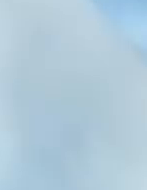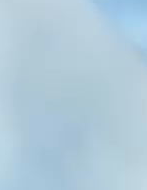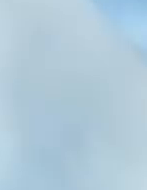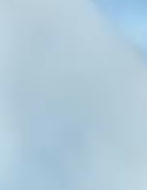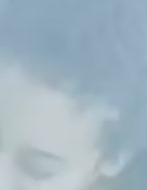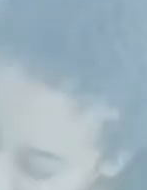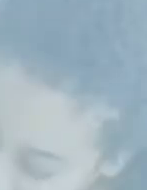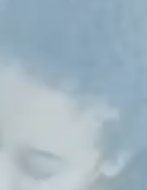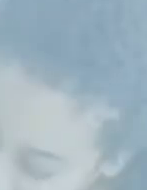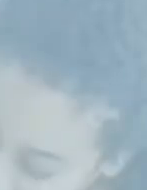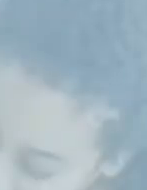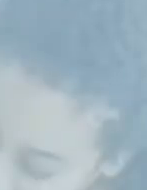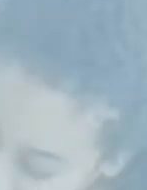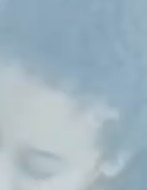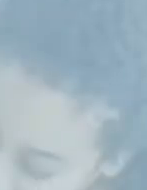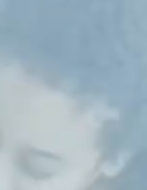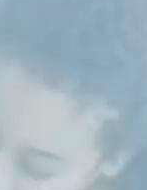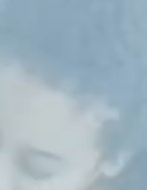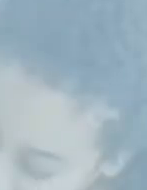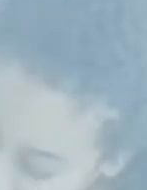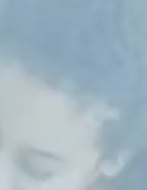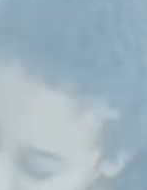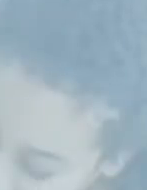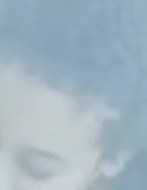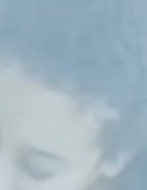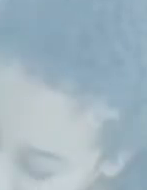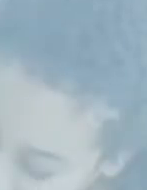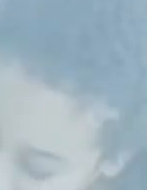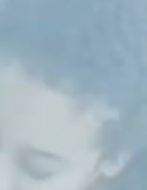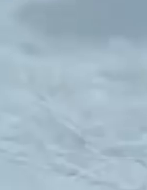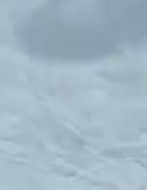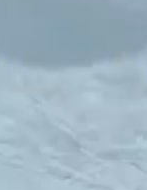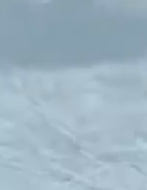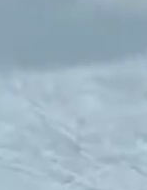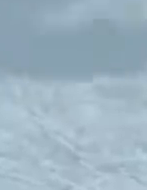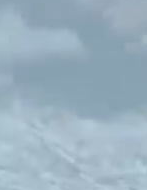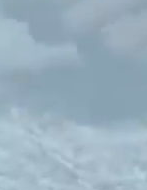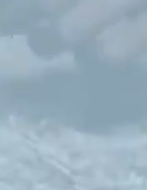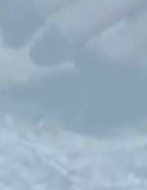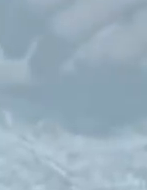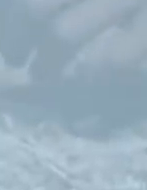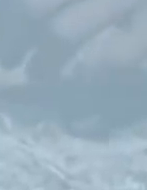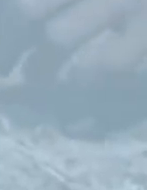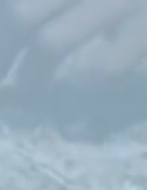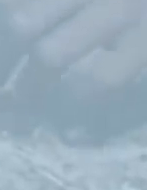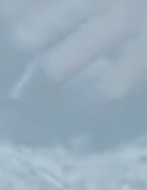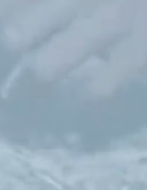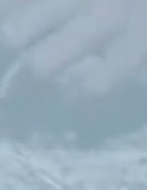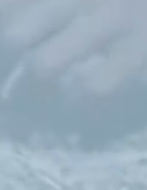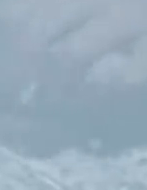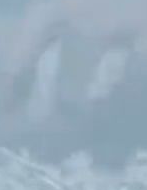stories. Pass on traditional recipes. Play marbles and gigs.